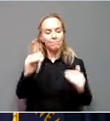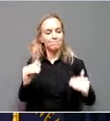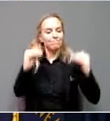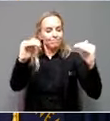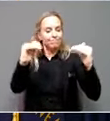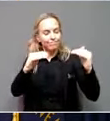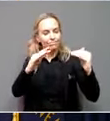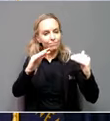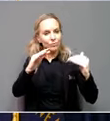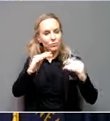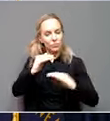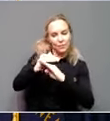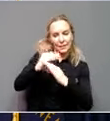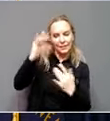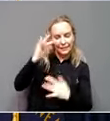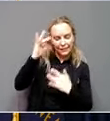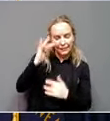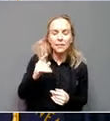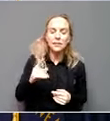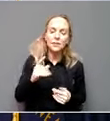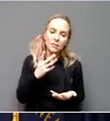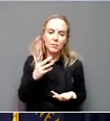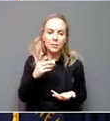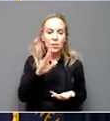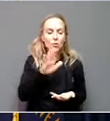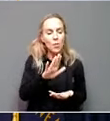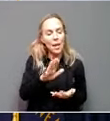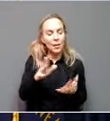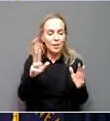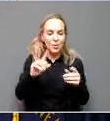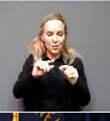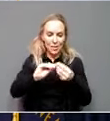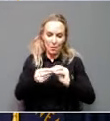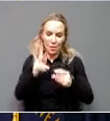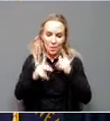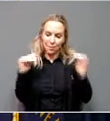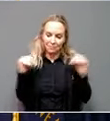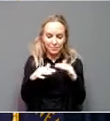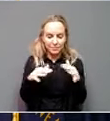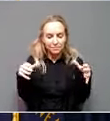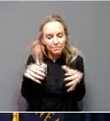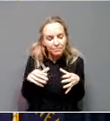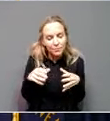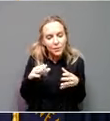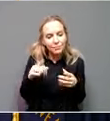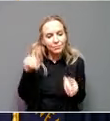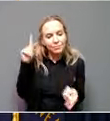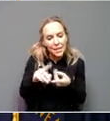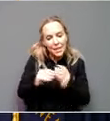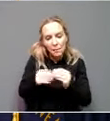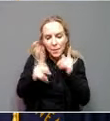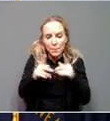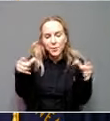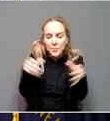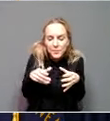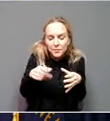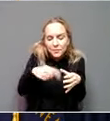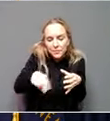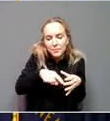hopefully smaller-ish family gatherings safer. So please, everybody, go get